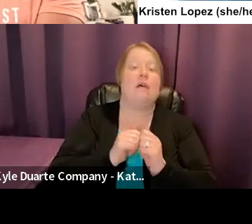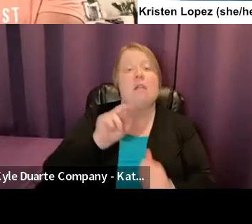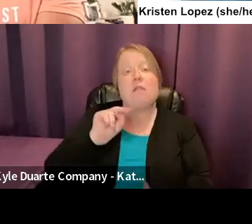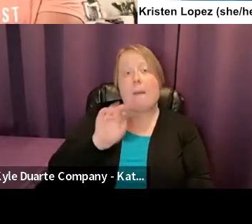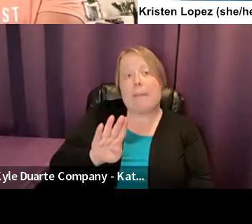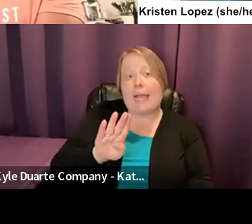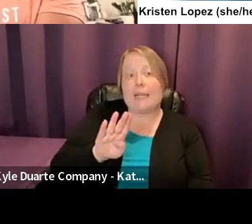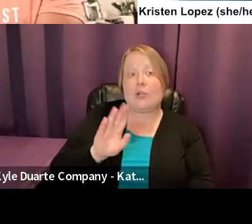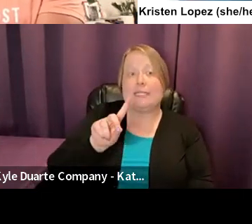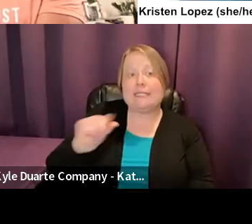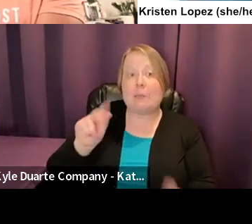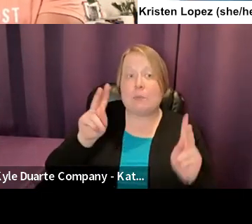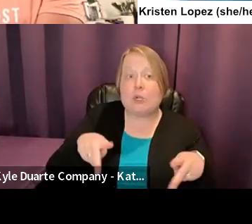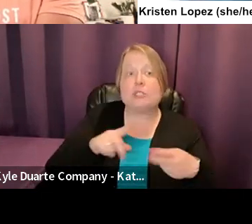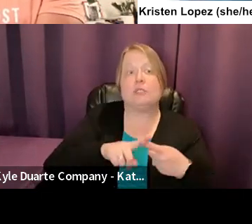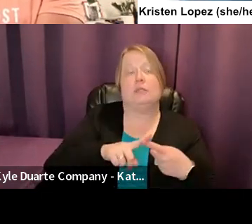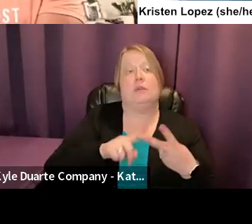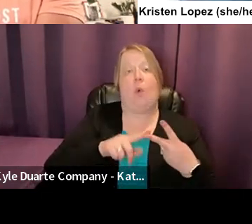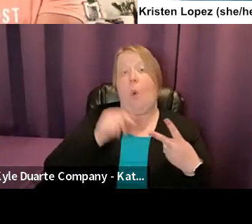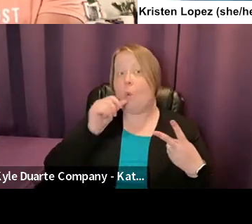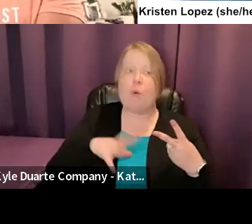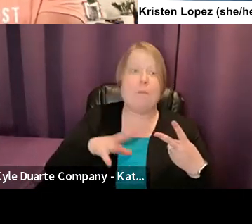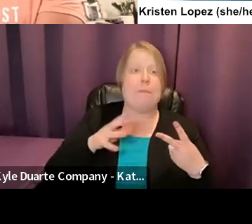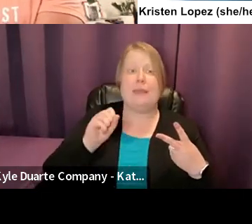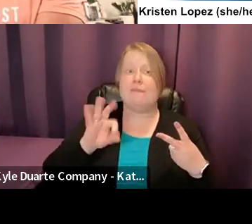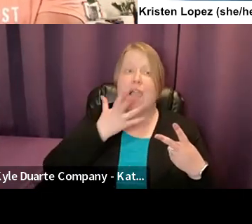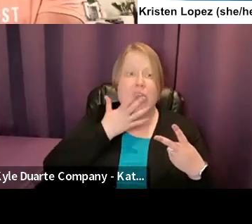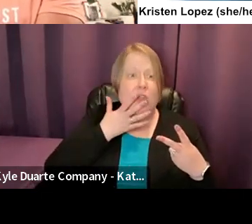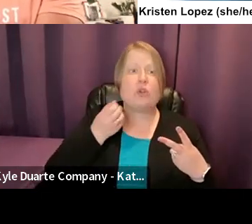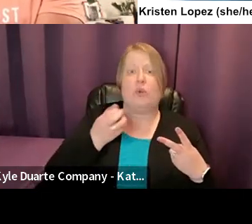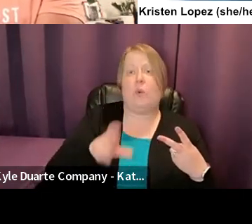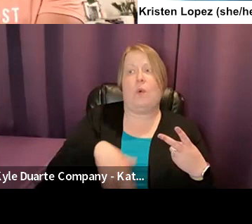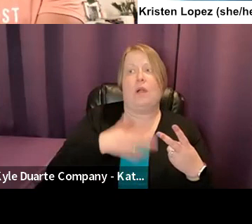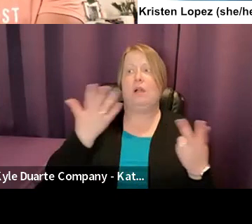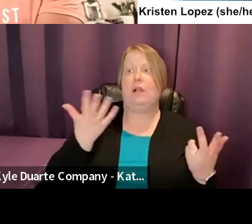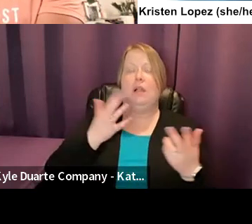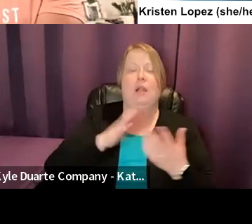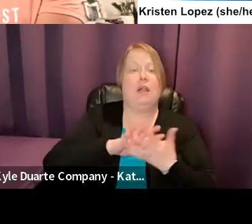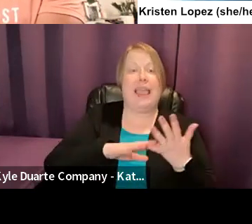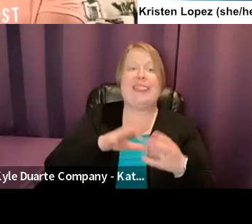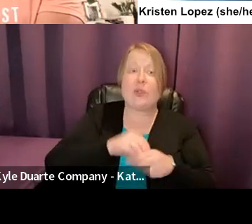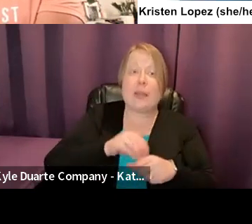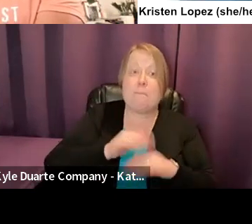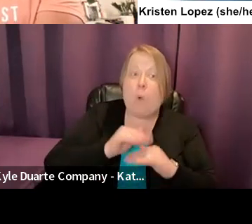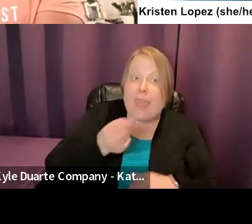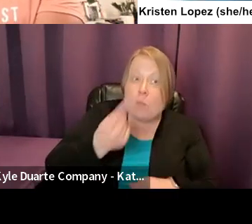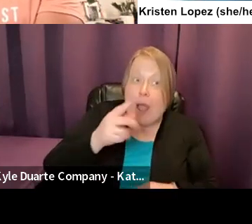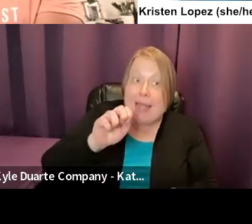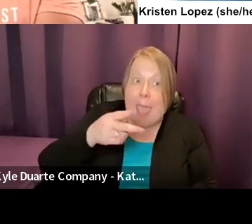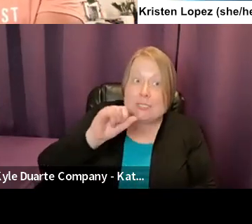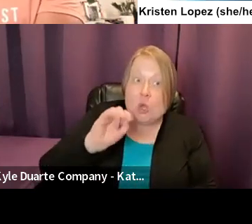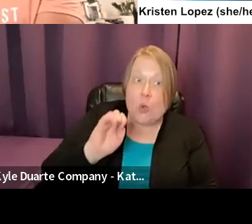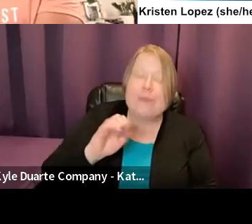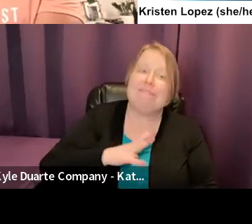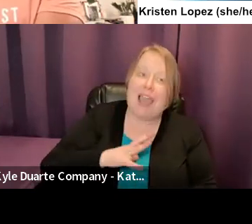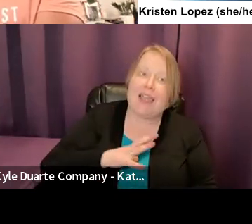non-binary disabled person or a woman, you know, or a woman of color, and they're in more than one episode, like then we can talk. Or